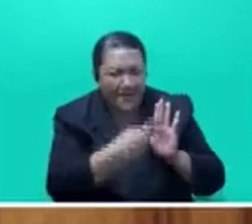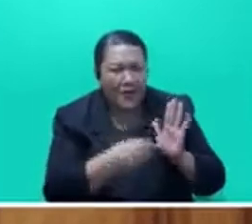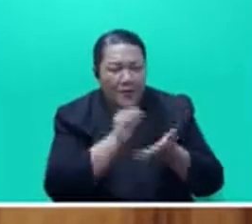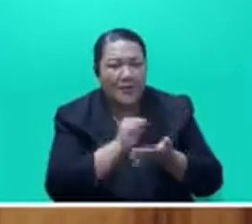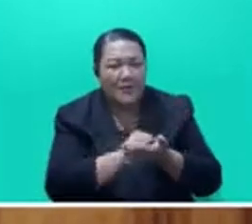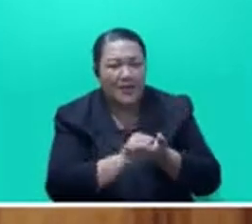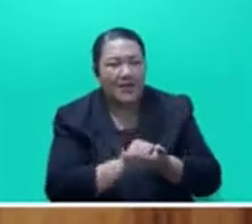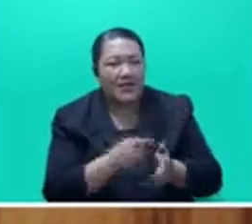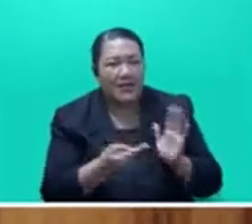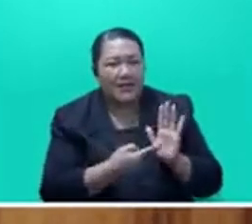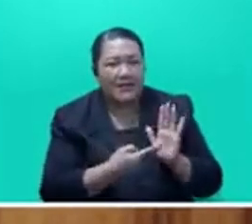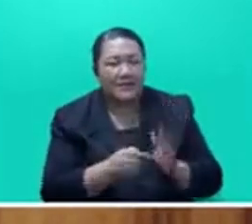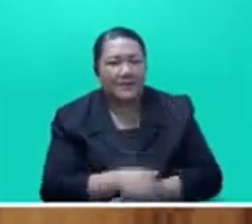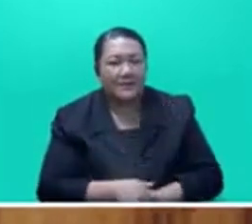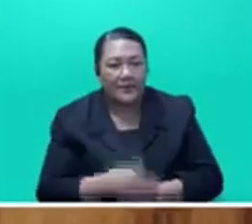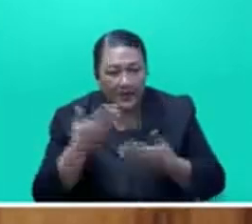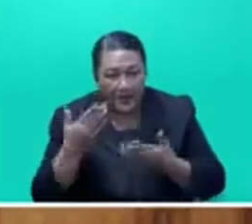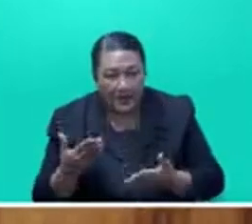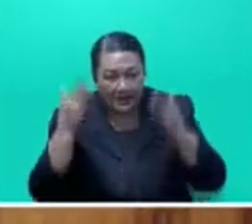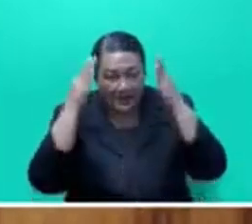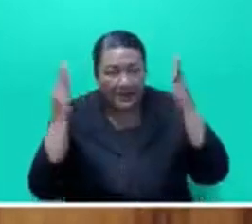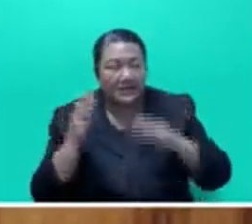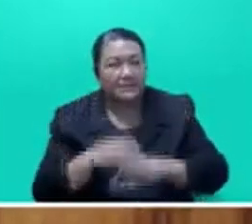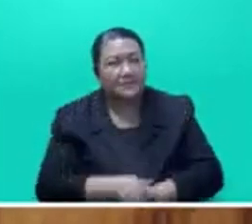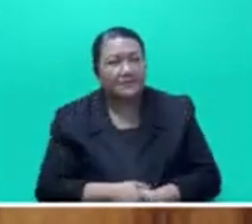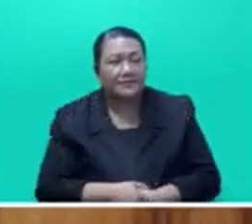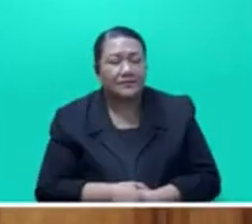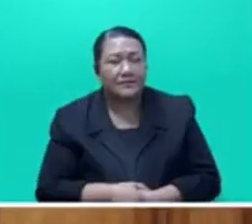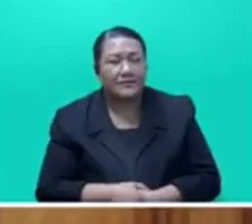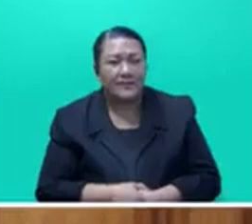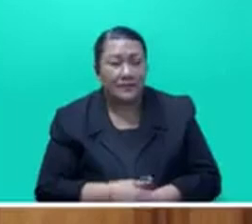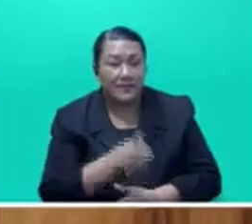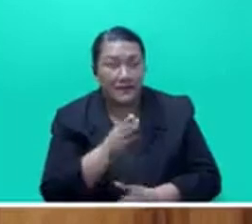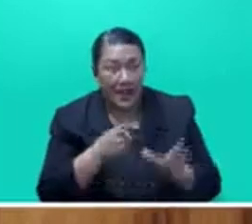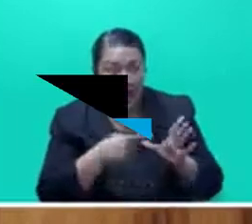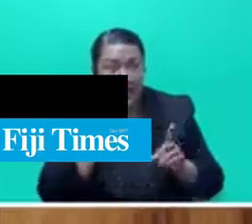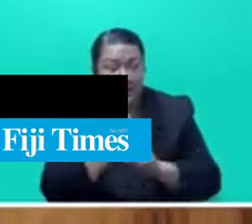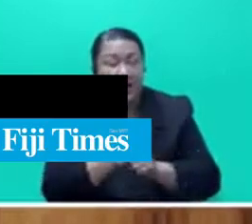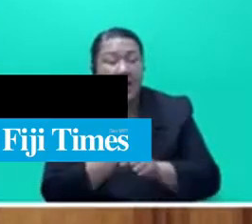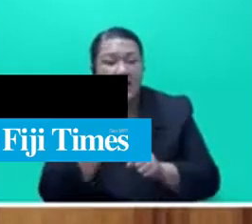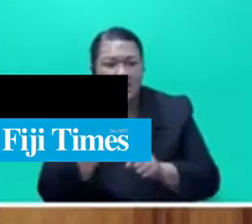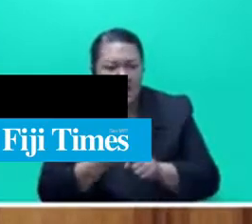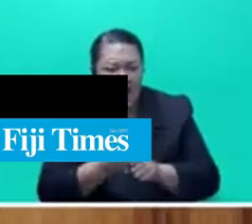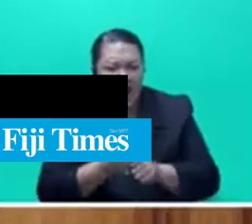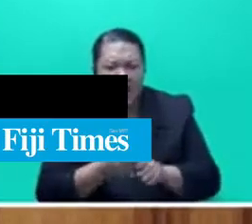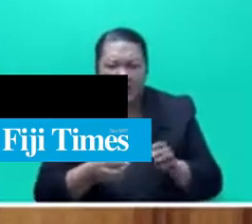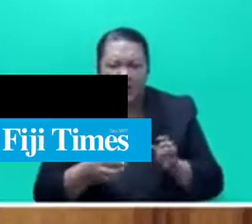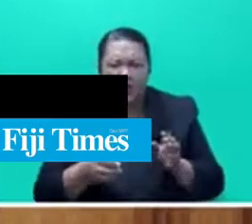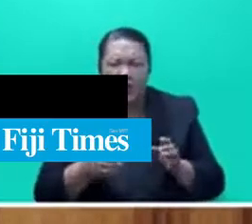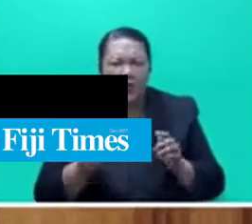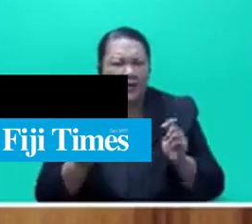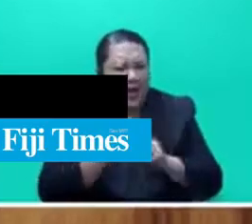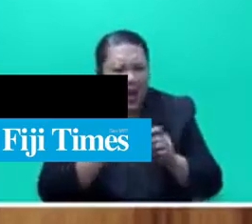Honorable Speaker, he says that he's going to repeal laws widely held as suppressing